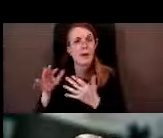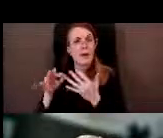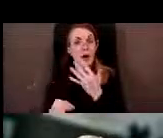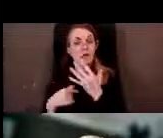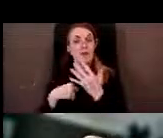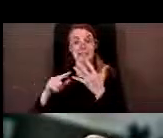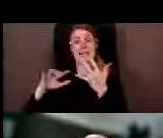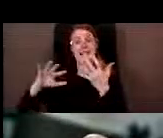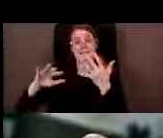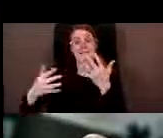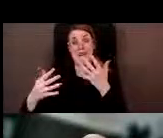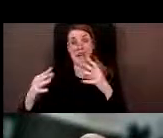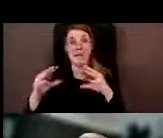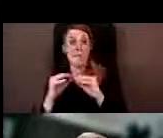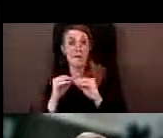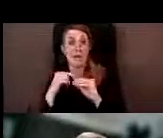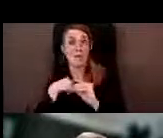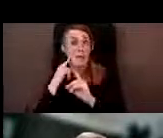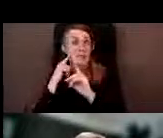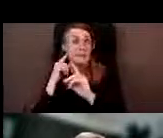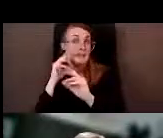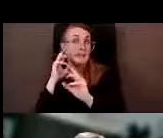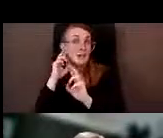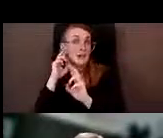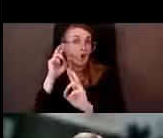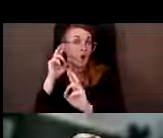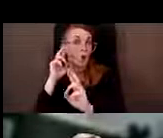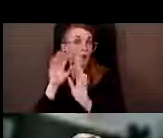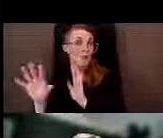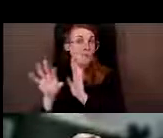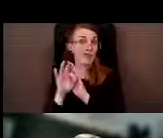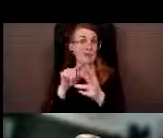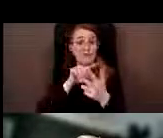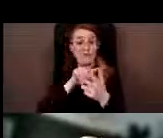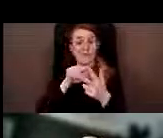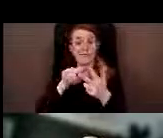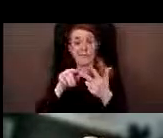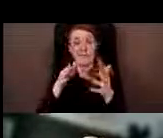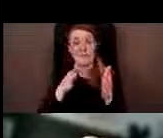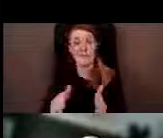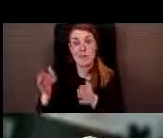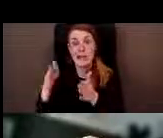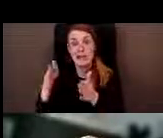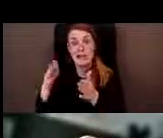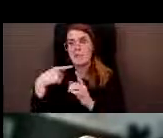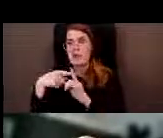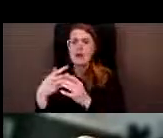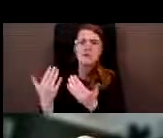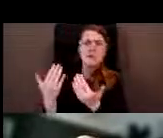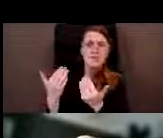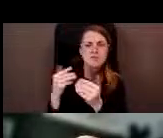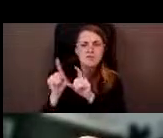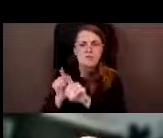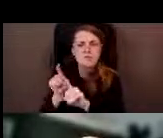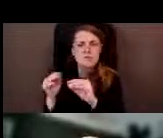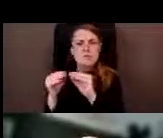we hope to arrive at one preferred plan, perhaps with some further follow-up questions to you, and